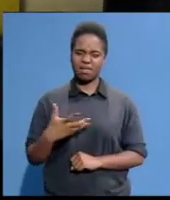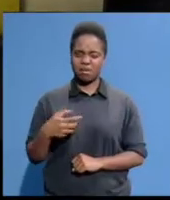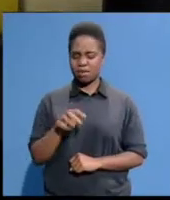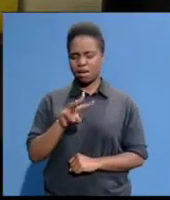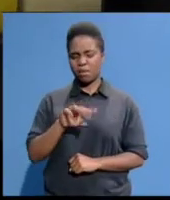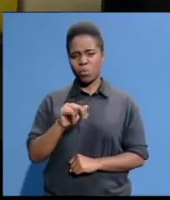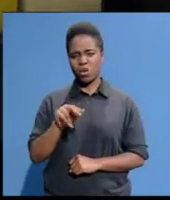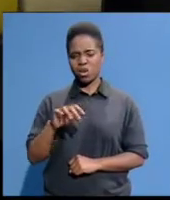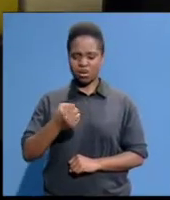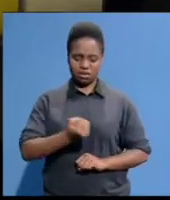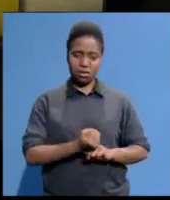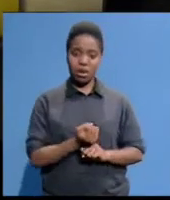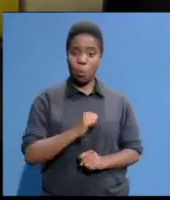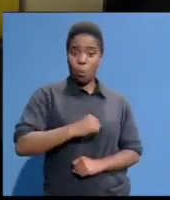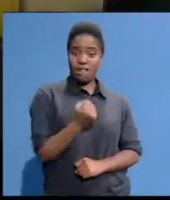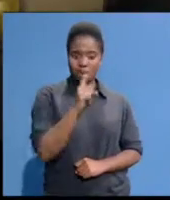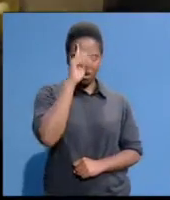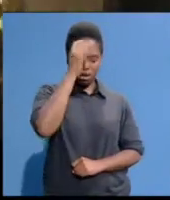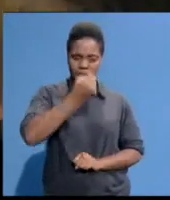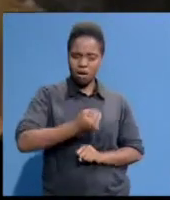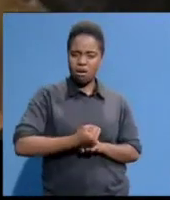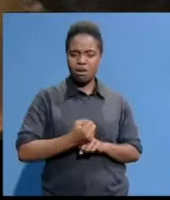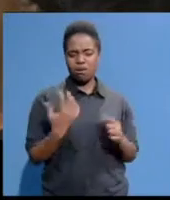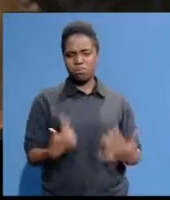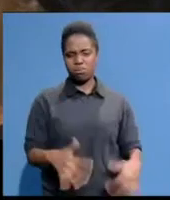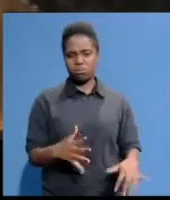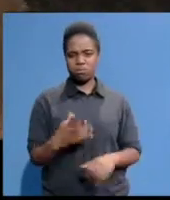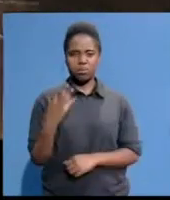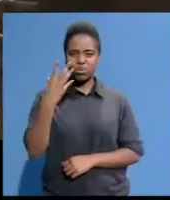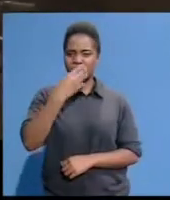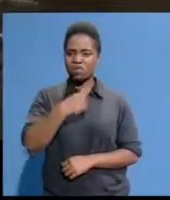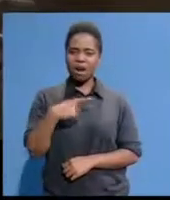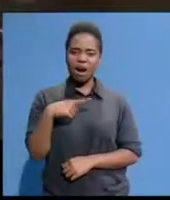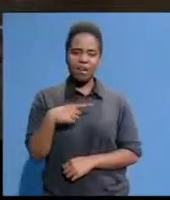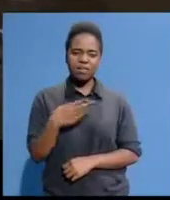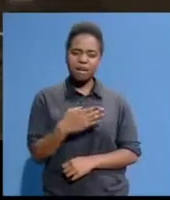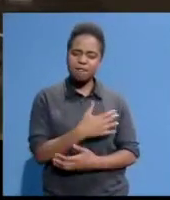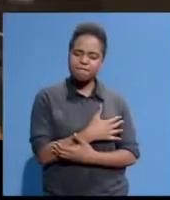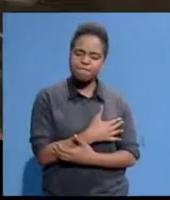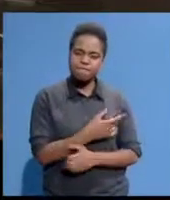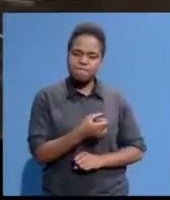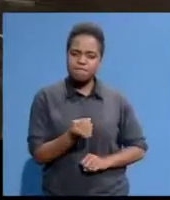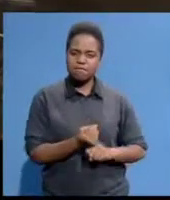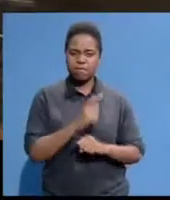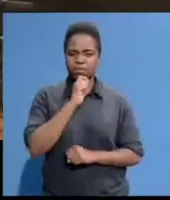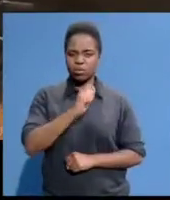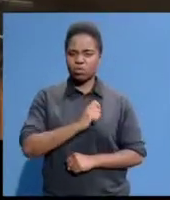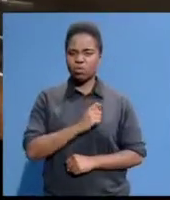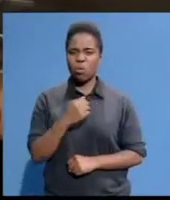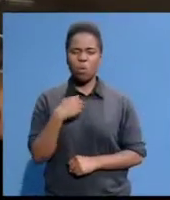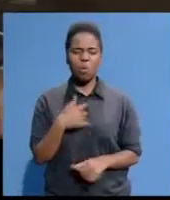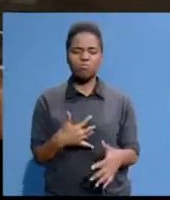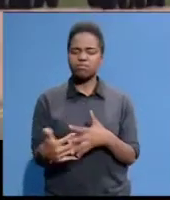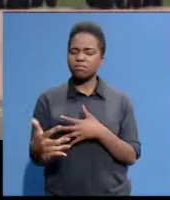Gracia Machel is something beautiful. amazing. With every single public viewing of them, whether it's at the memorial service or whether they're going from press conference to